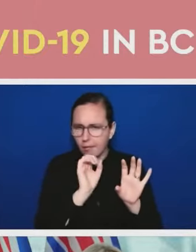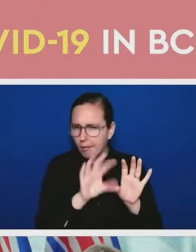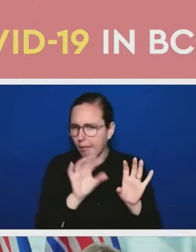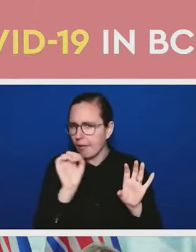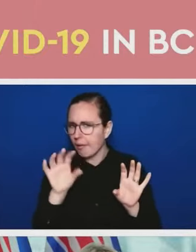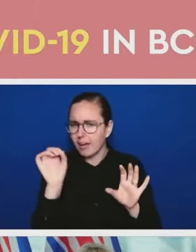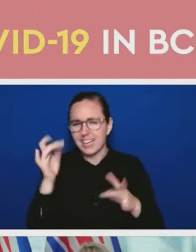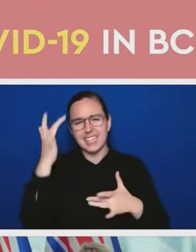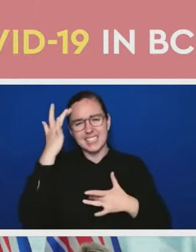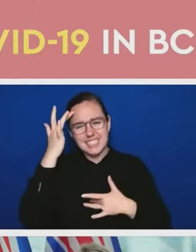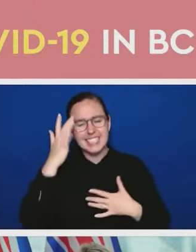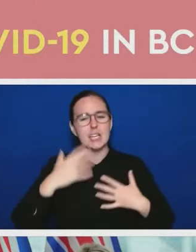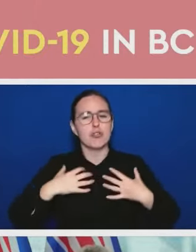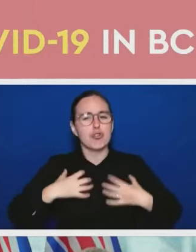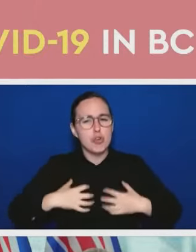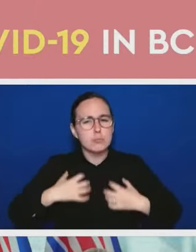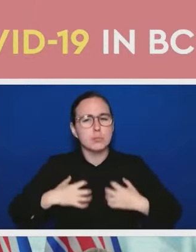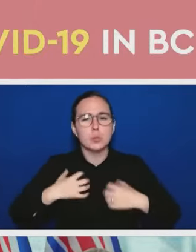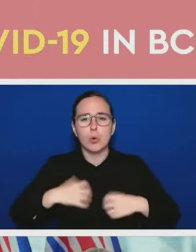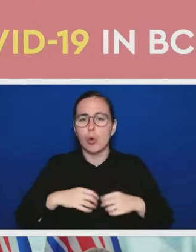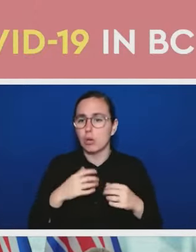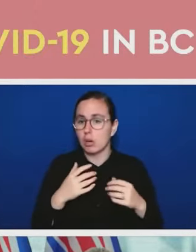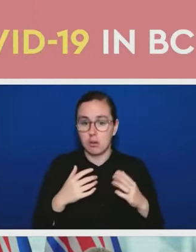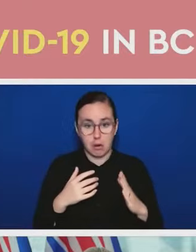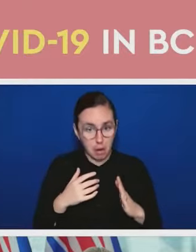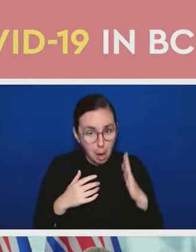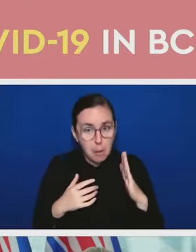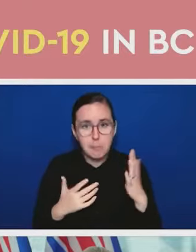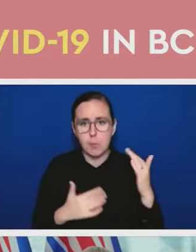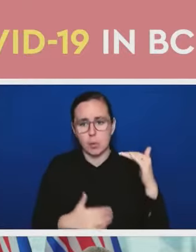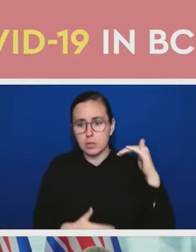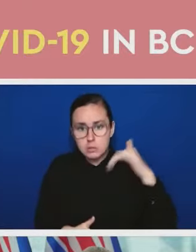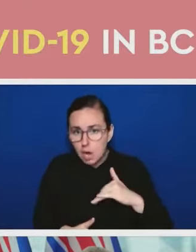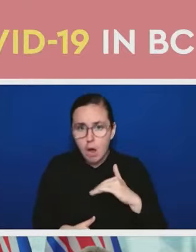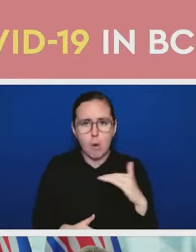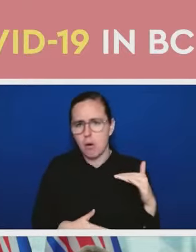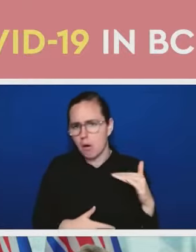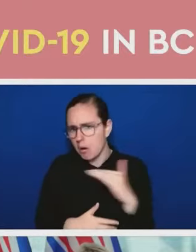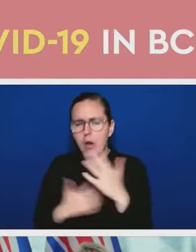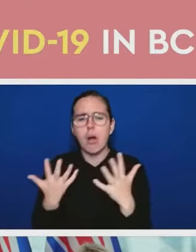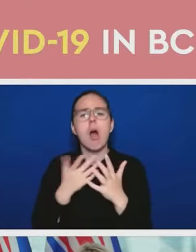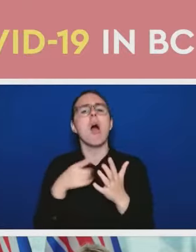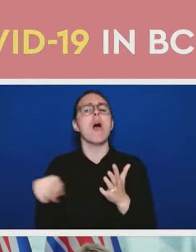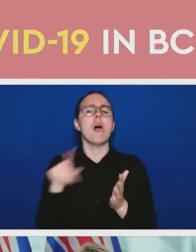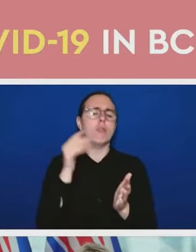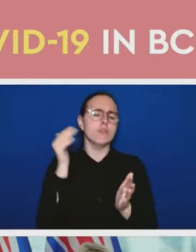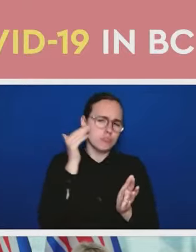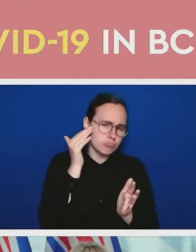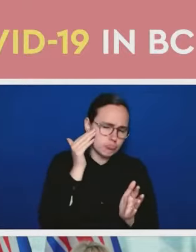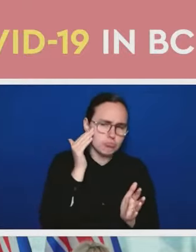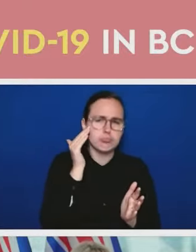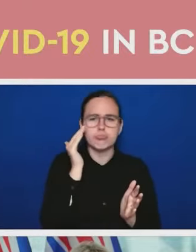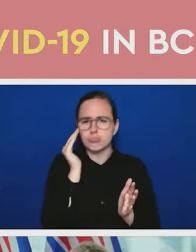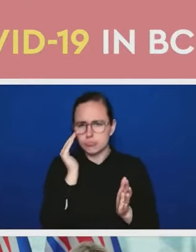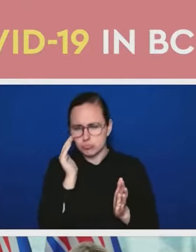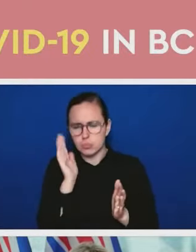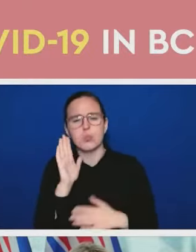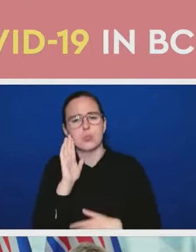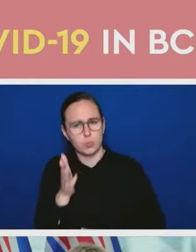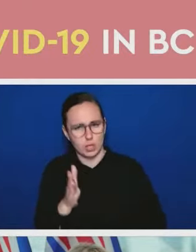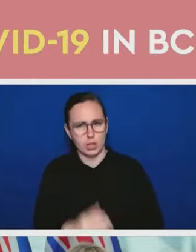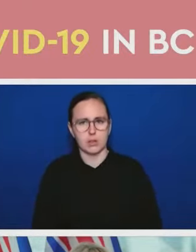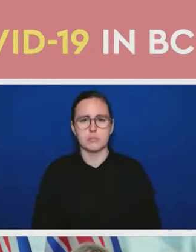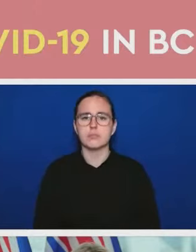whether things are going up or down and what is the most likely thing causing illness in our communities. And then on a day-to-day basis, we need to look